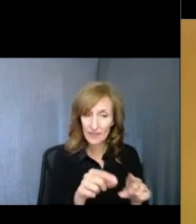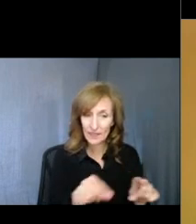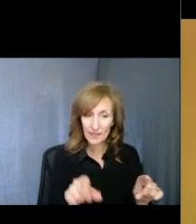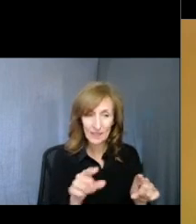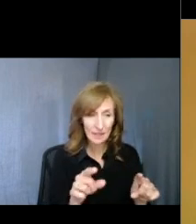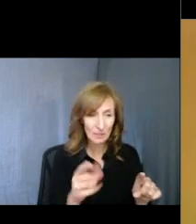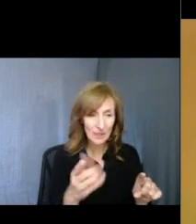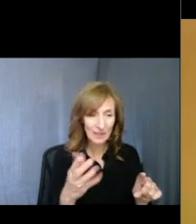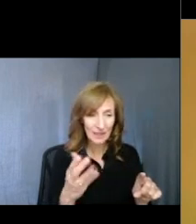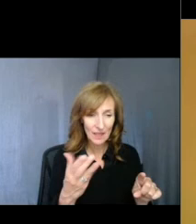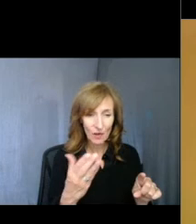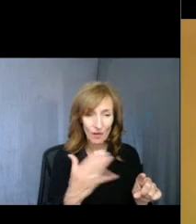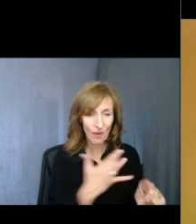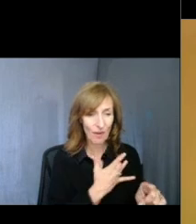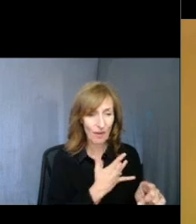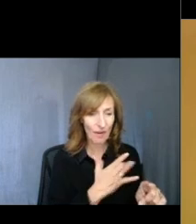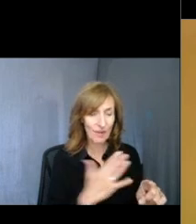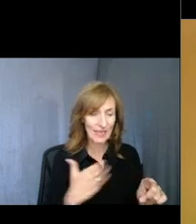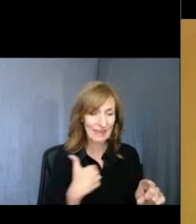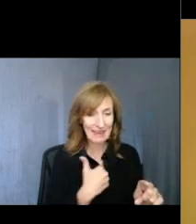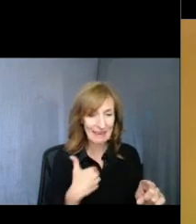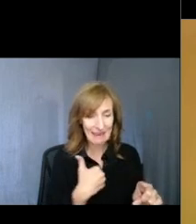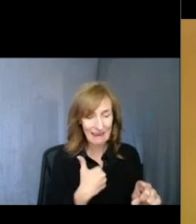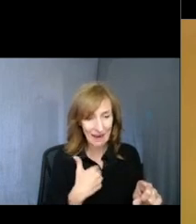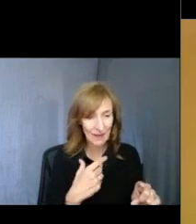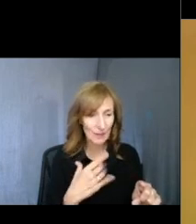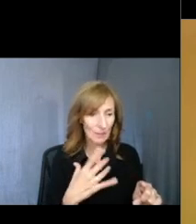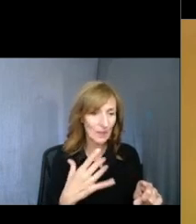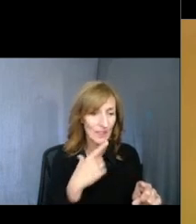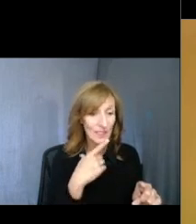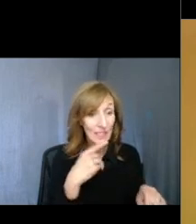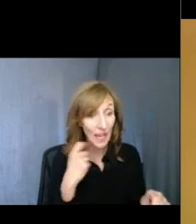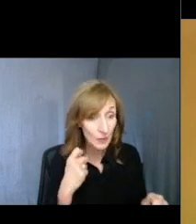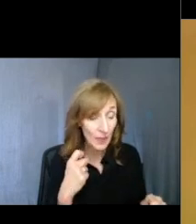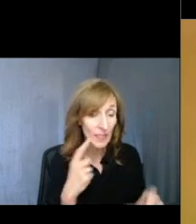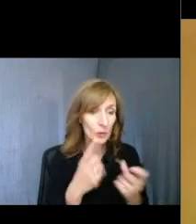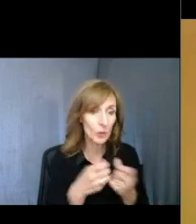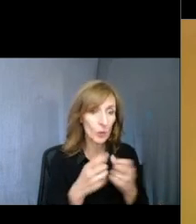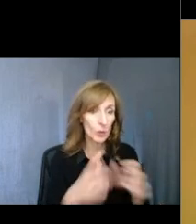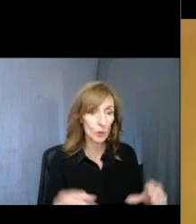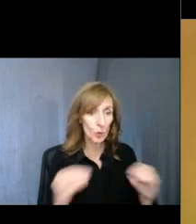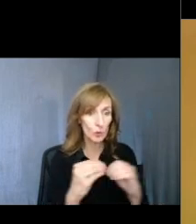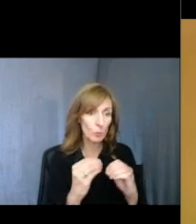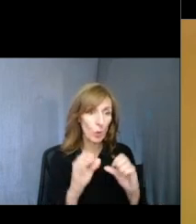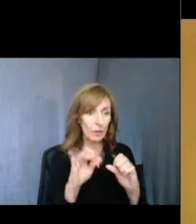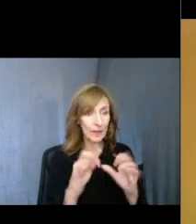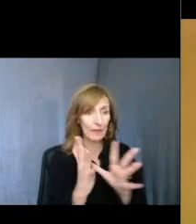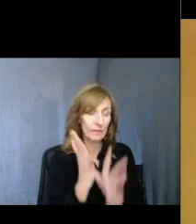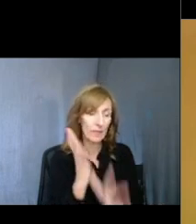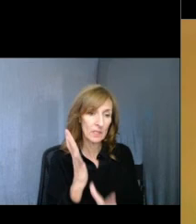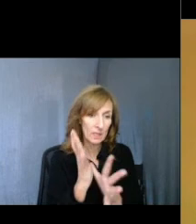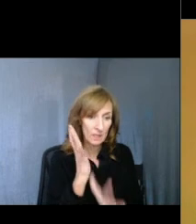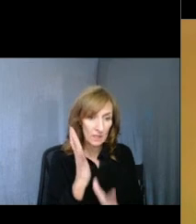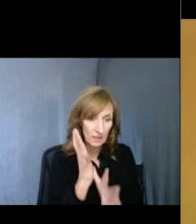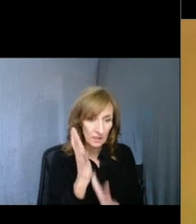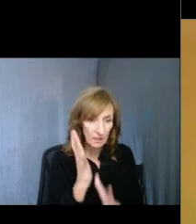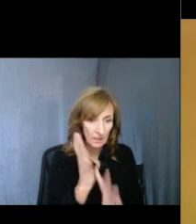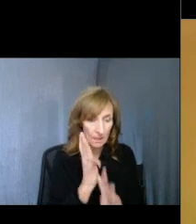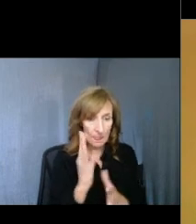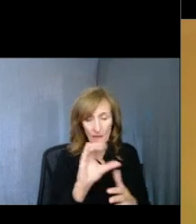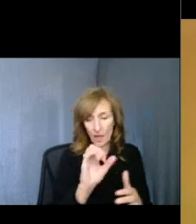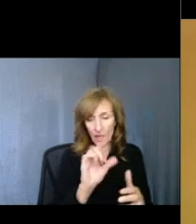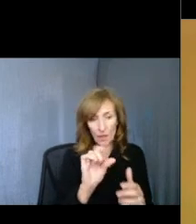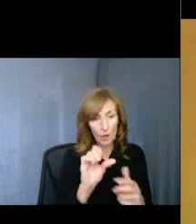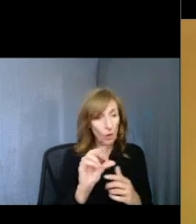so you can lose fluid right through your colon. The colon is also a place where fluid is reabsorbed, and so